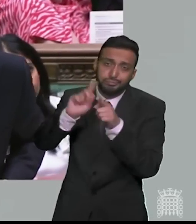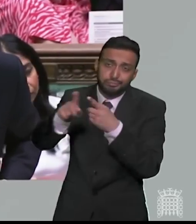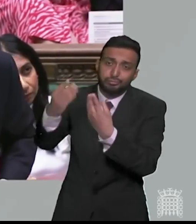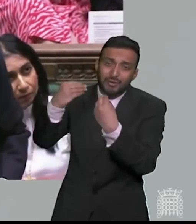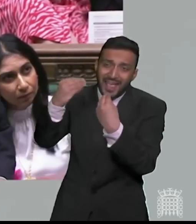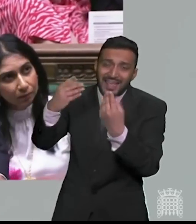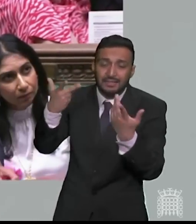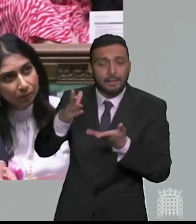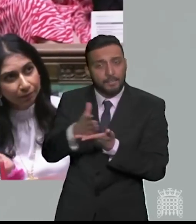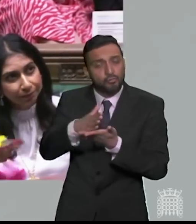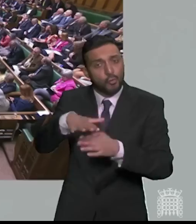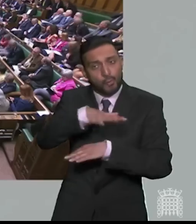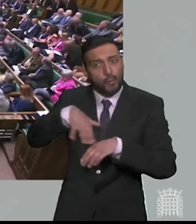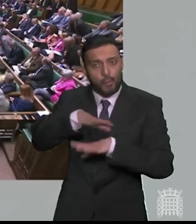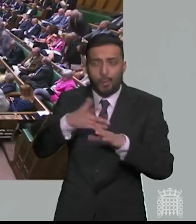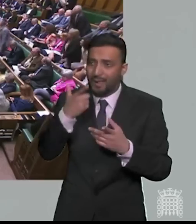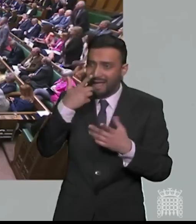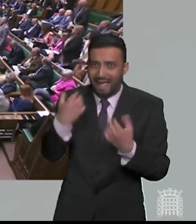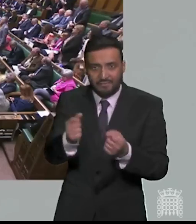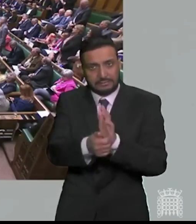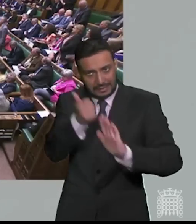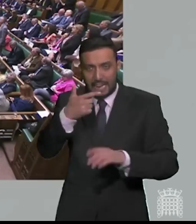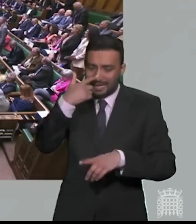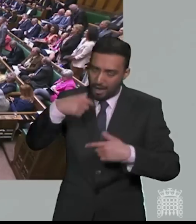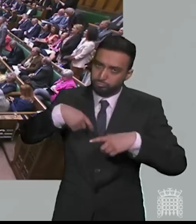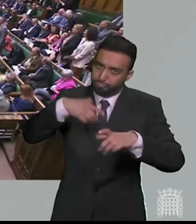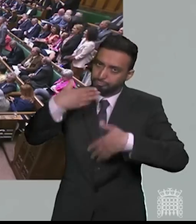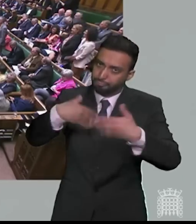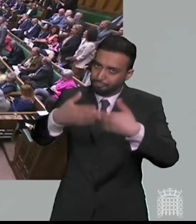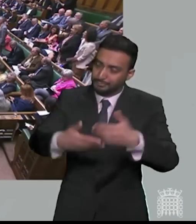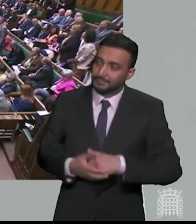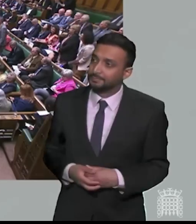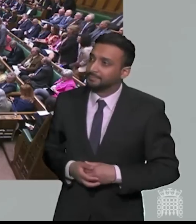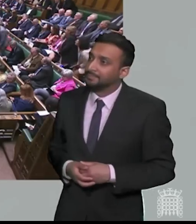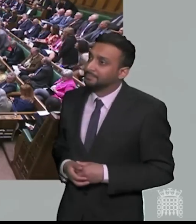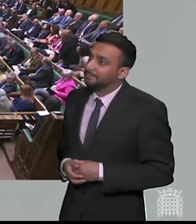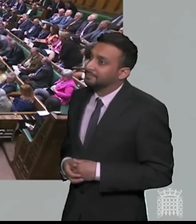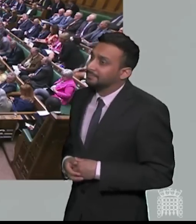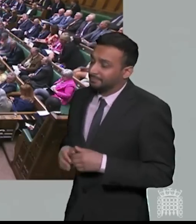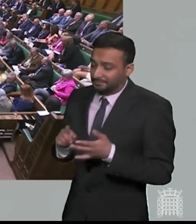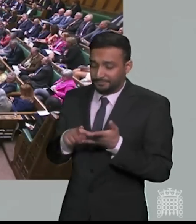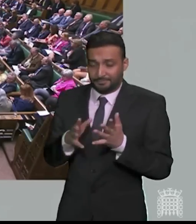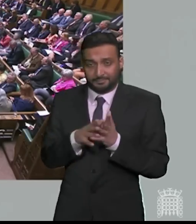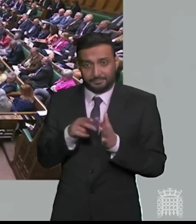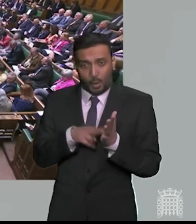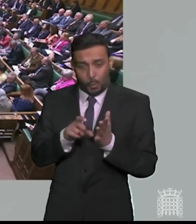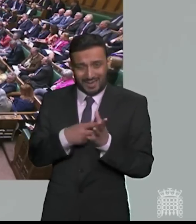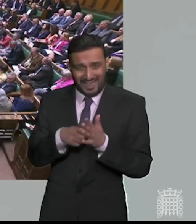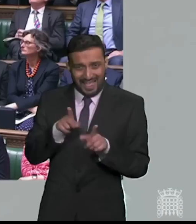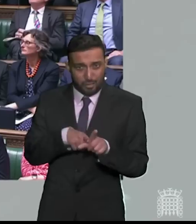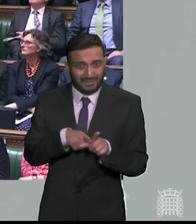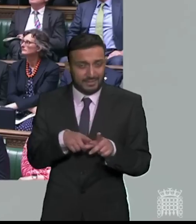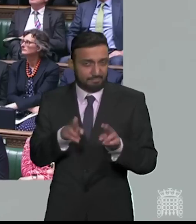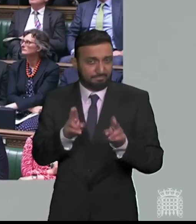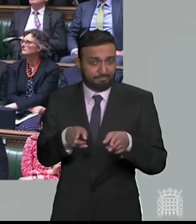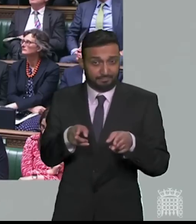the opportunities that are there. Steve Bryan. Thank you, Mr. Speaker. Owen Carey died just across the river from here, underneath the